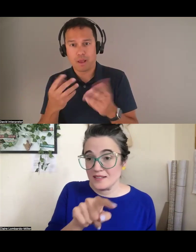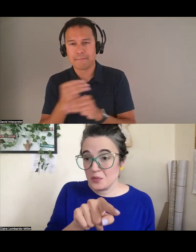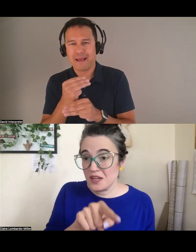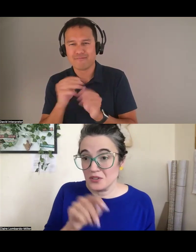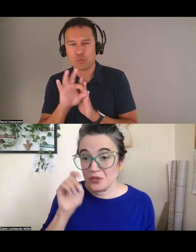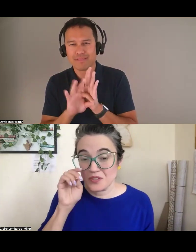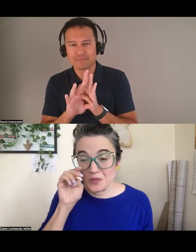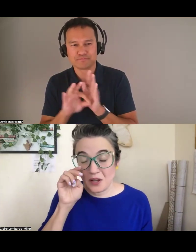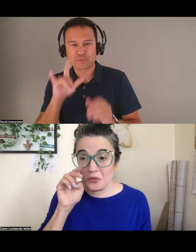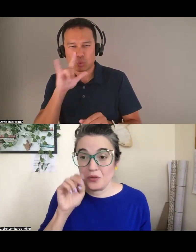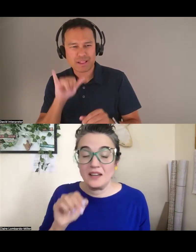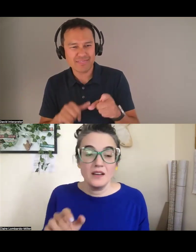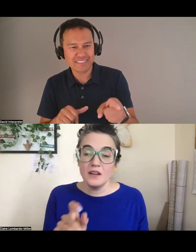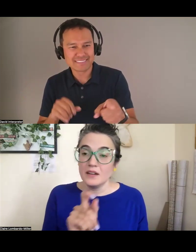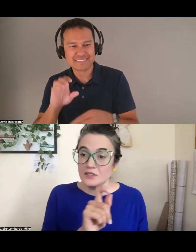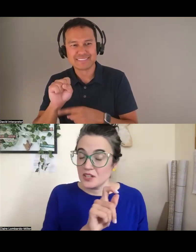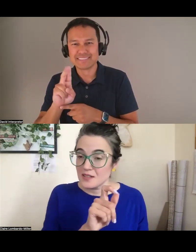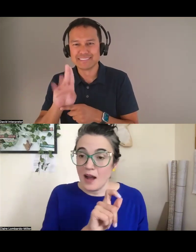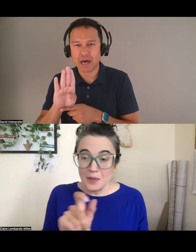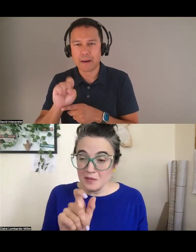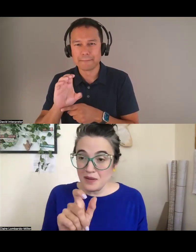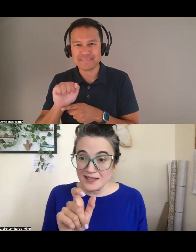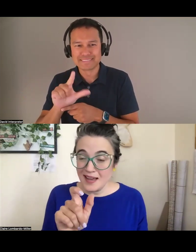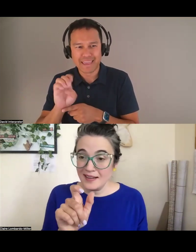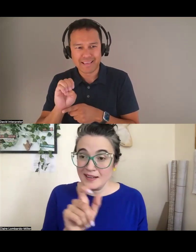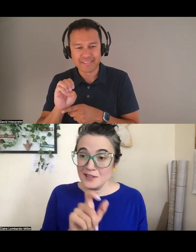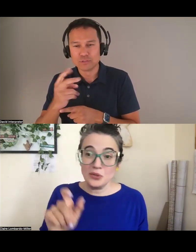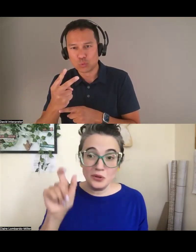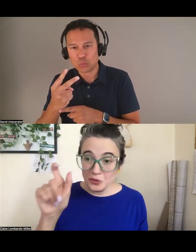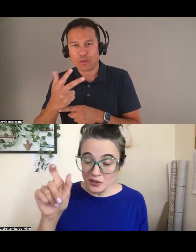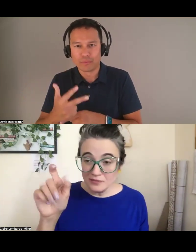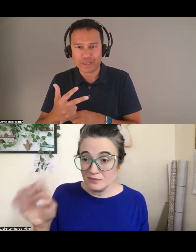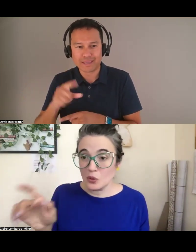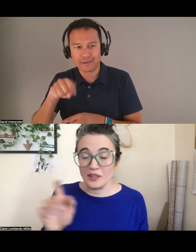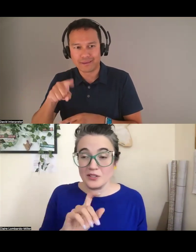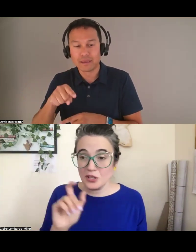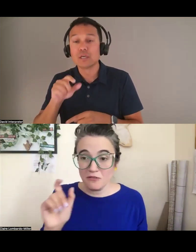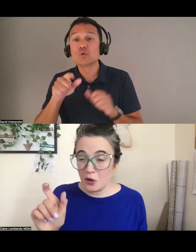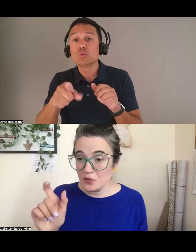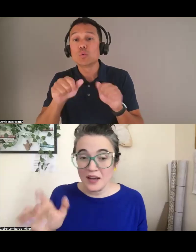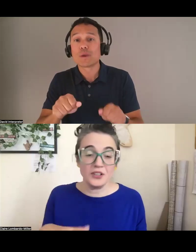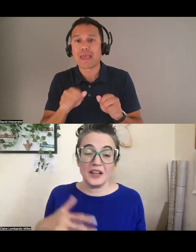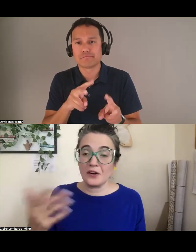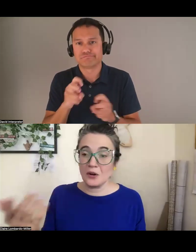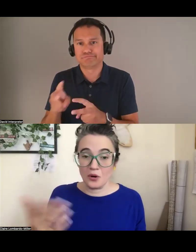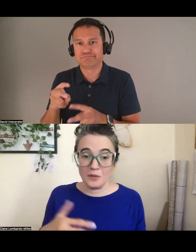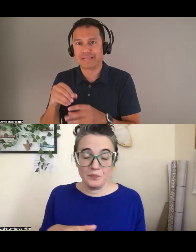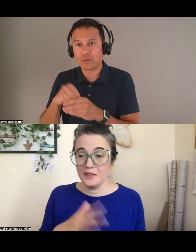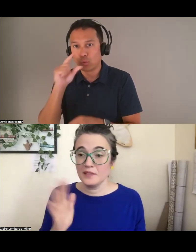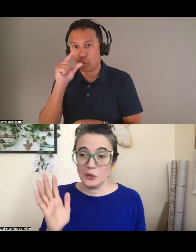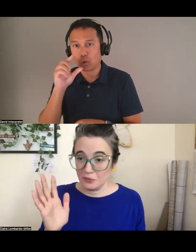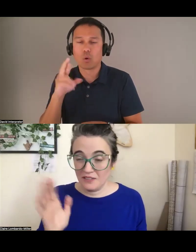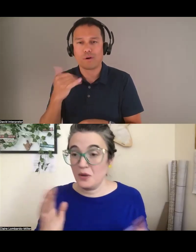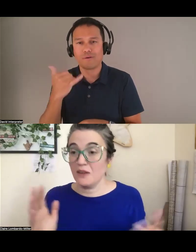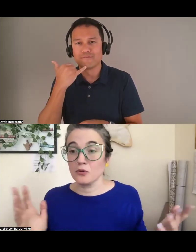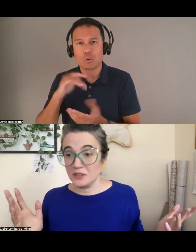screen, subscale 2, subscale 3. Just copy and paste that into Google or into your phone calculator, or